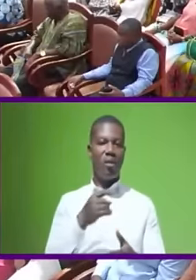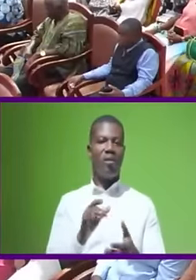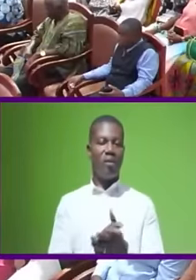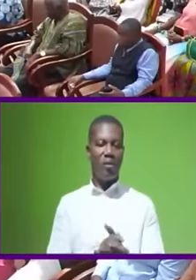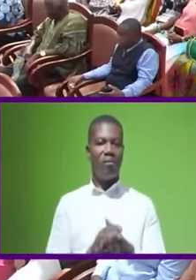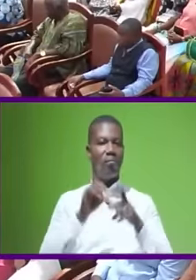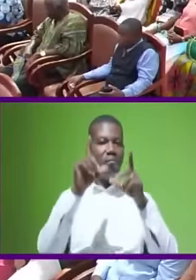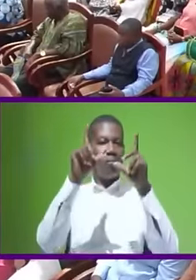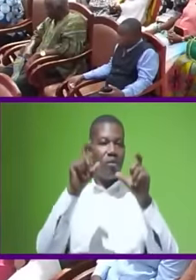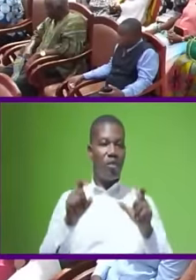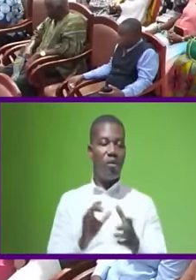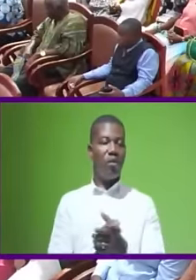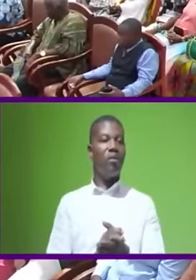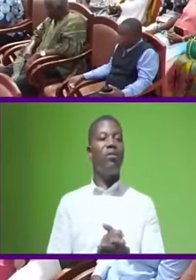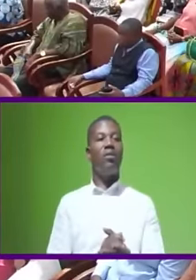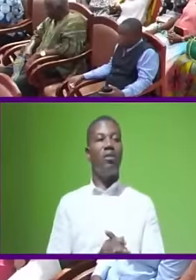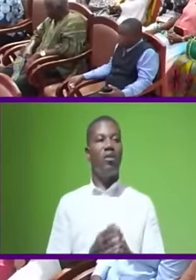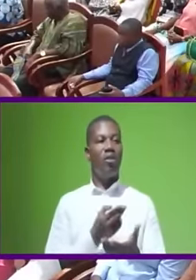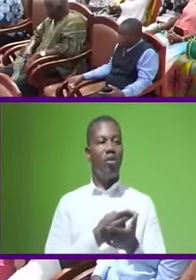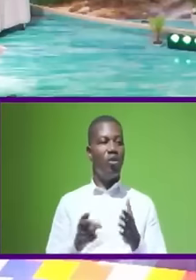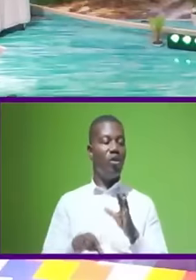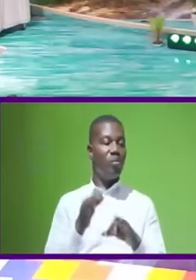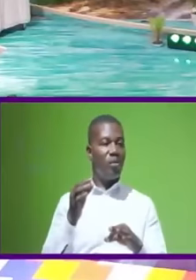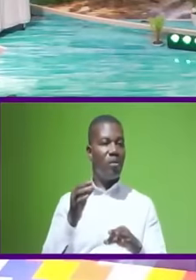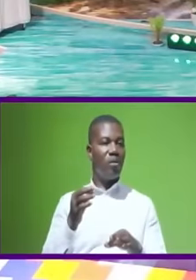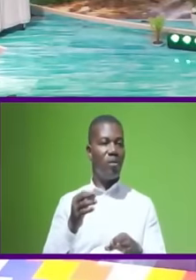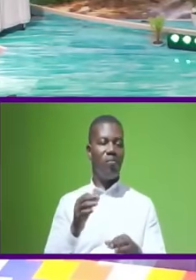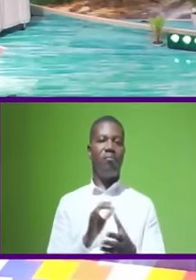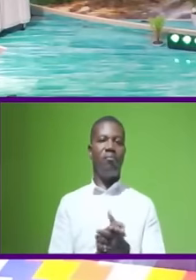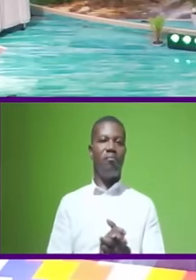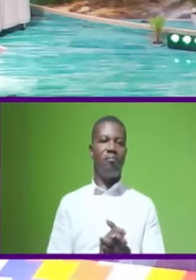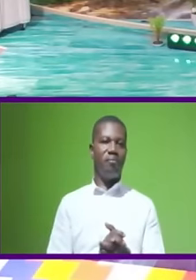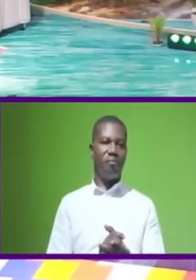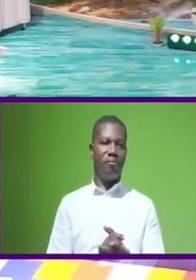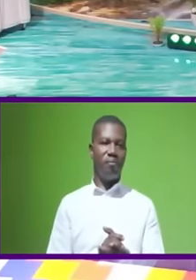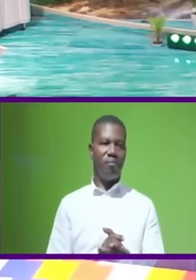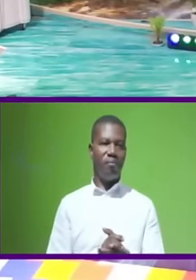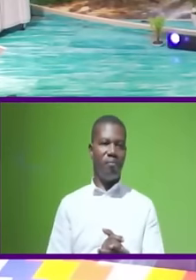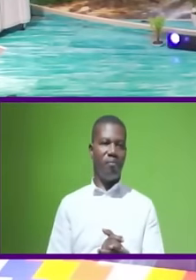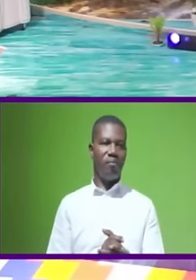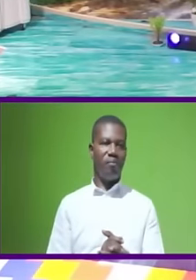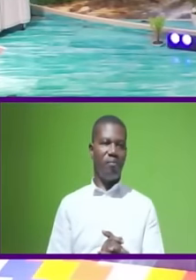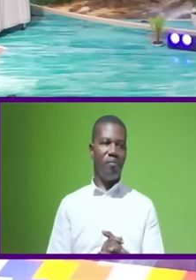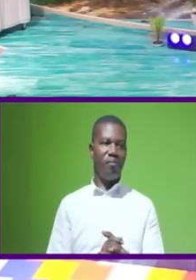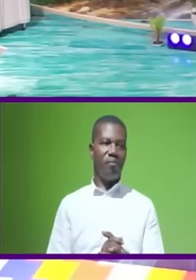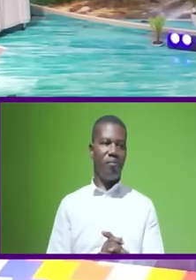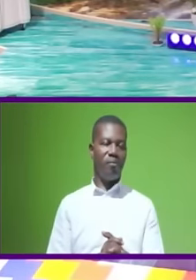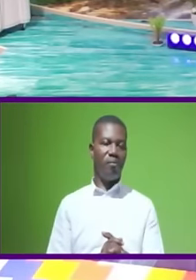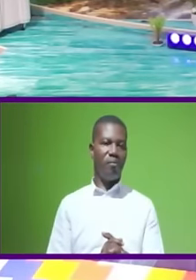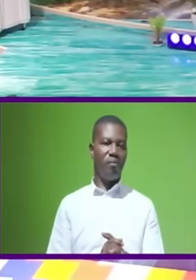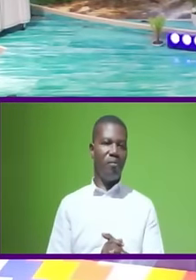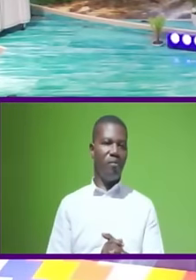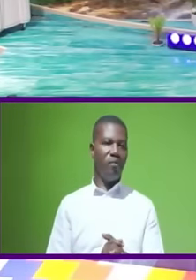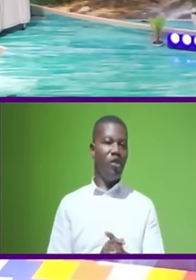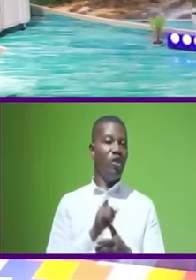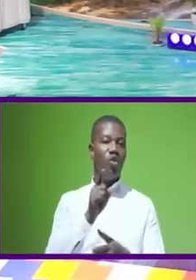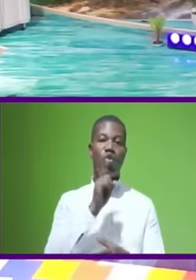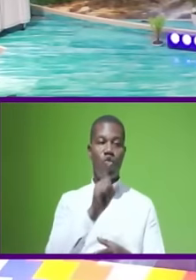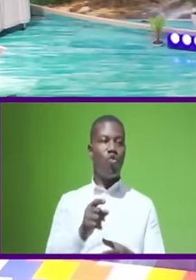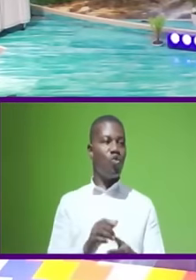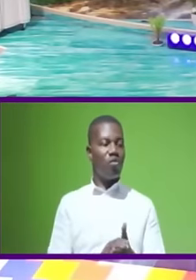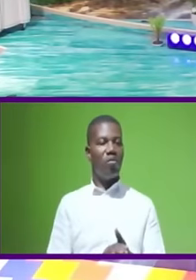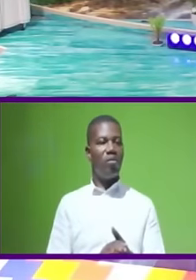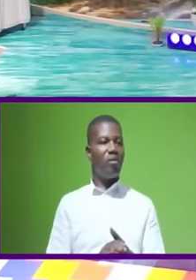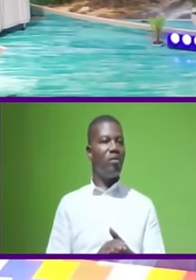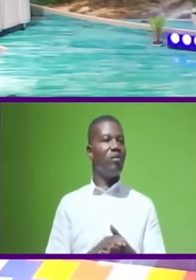suck Holy Ghost in the shop. And if you don't want to tempt the Holy Ghost, so we are done back. If